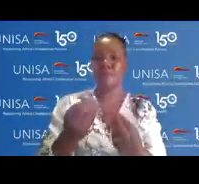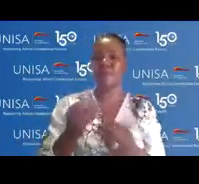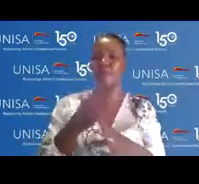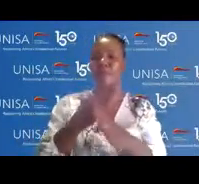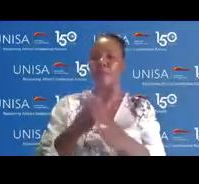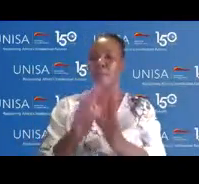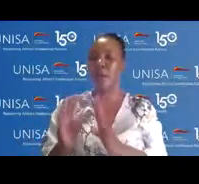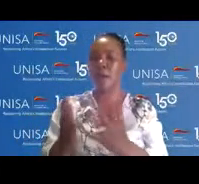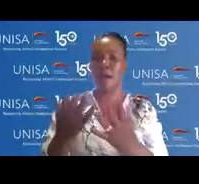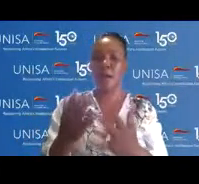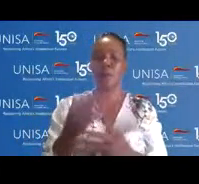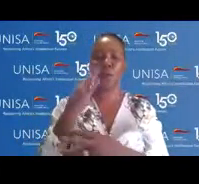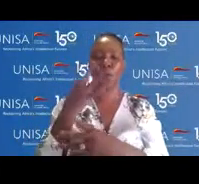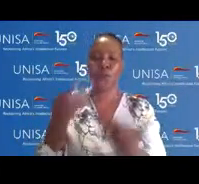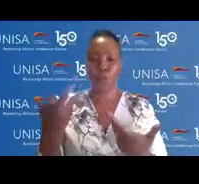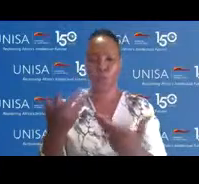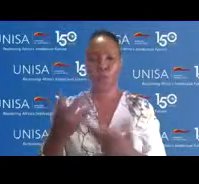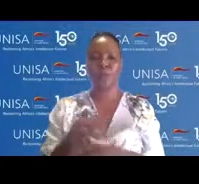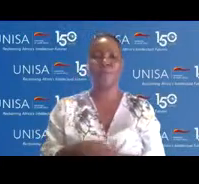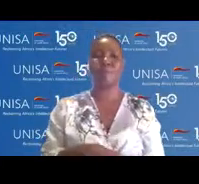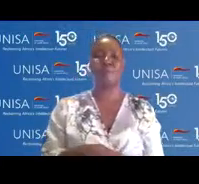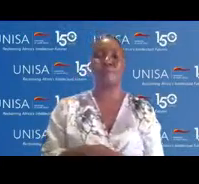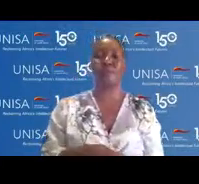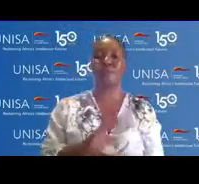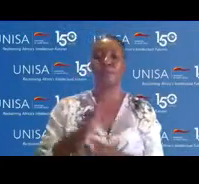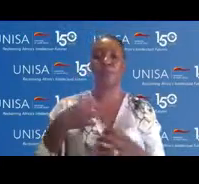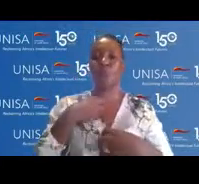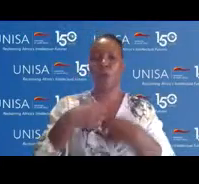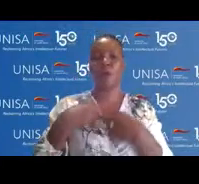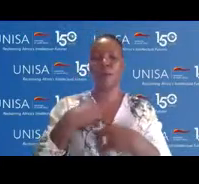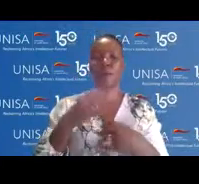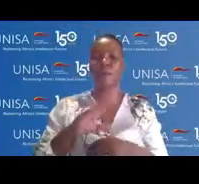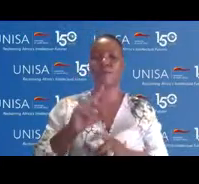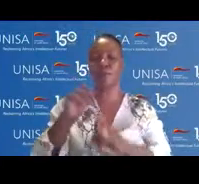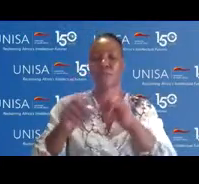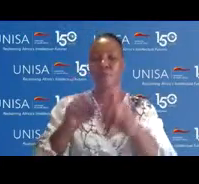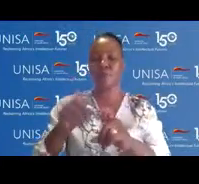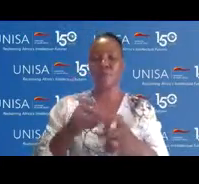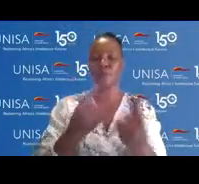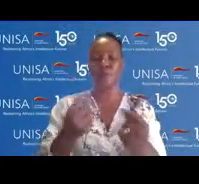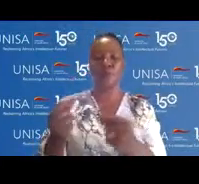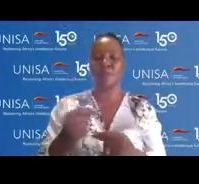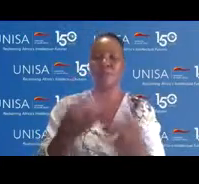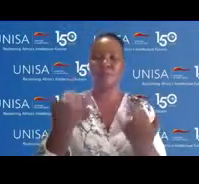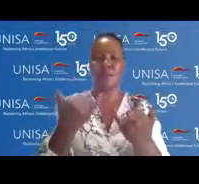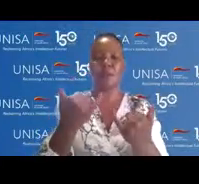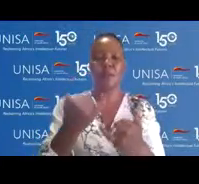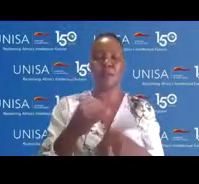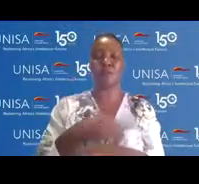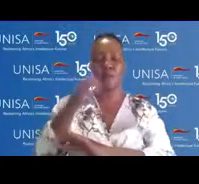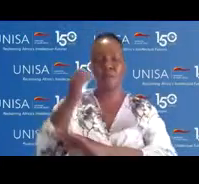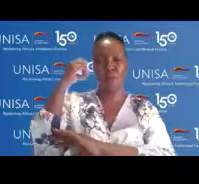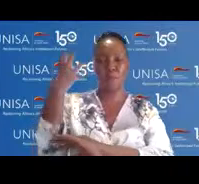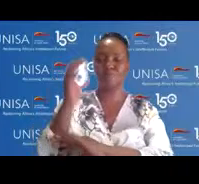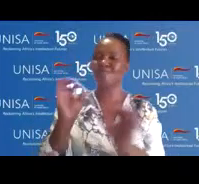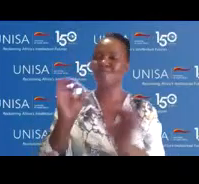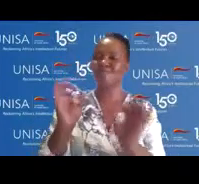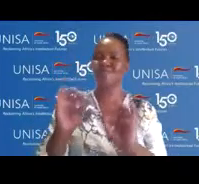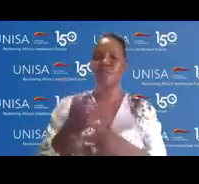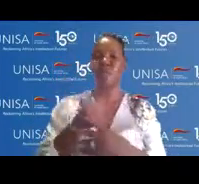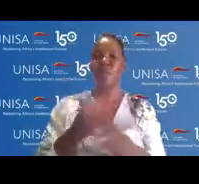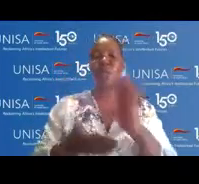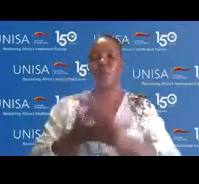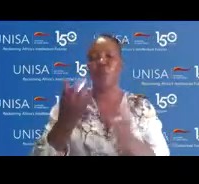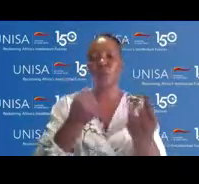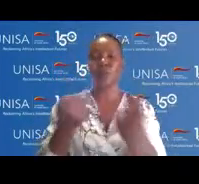well. Don't worry, I'm not going to ask you to do this immediately, but don't forget, go and do on the course